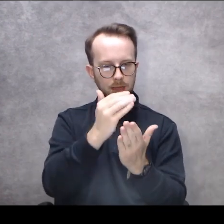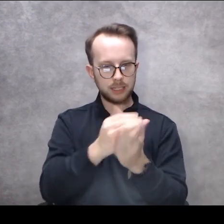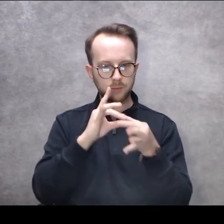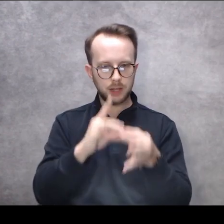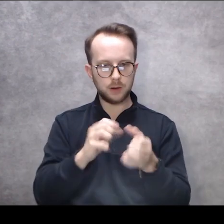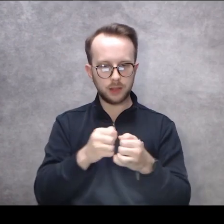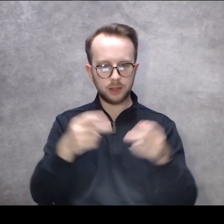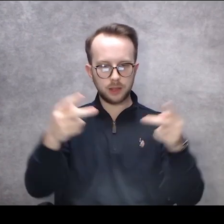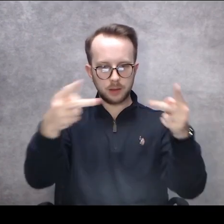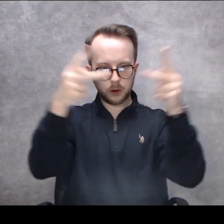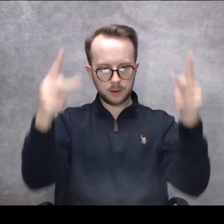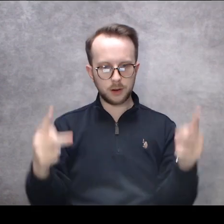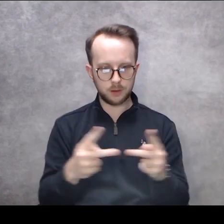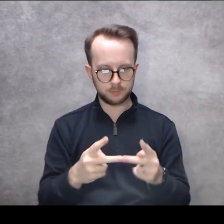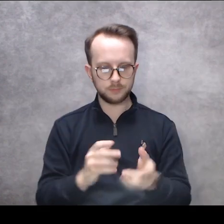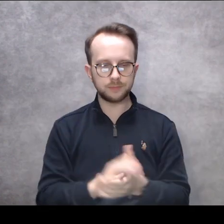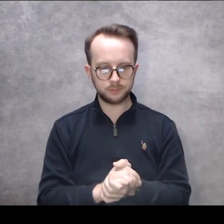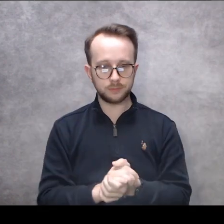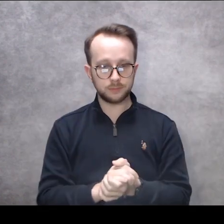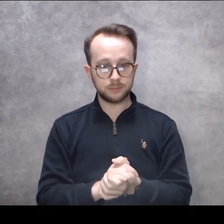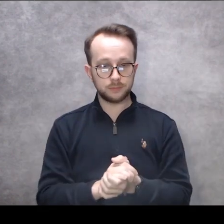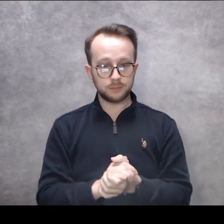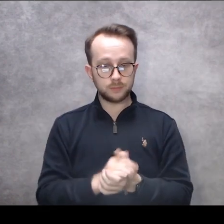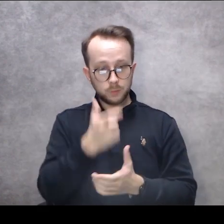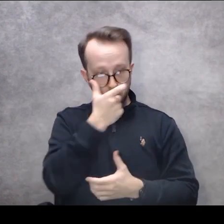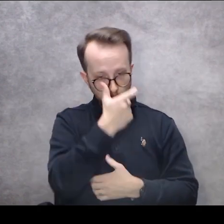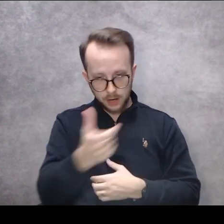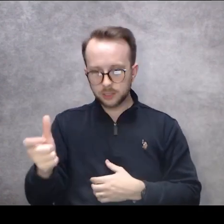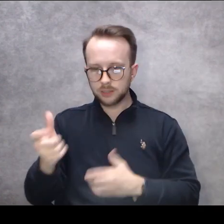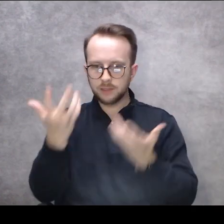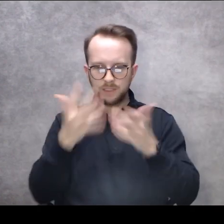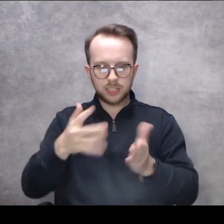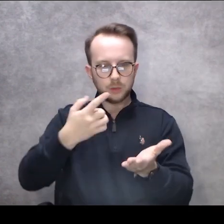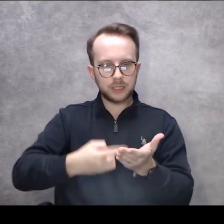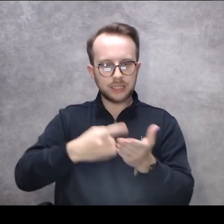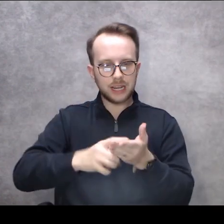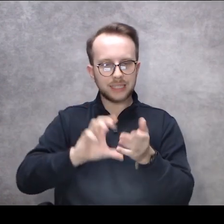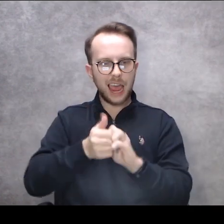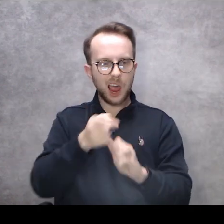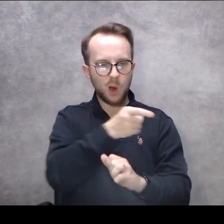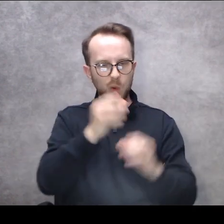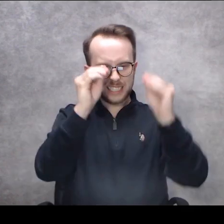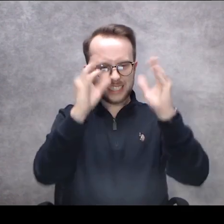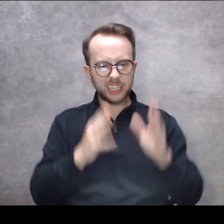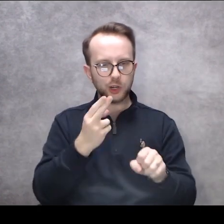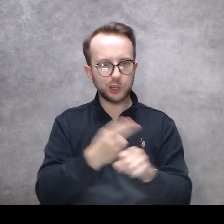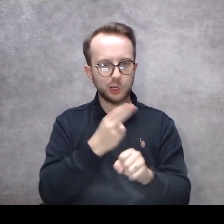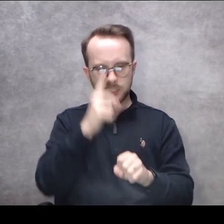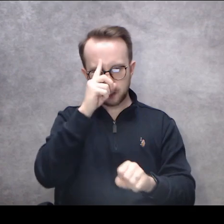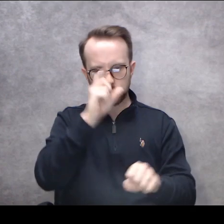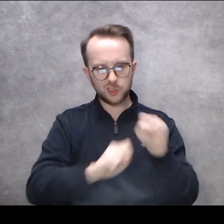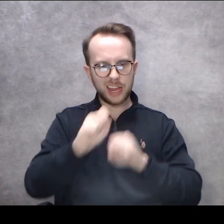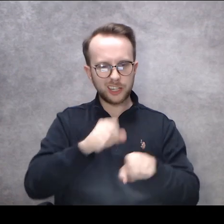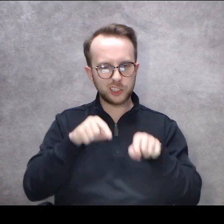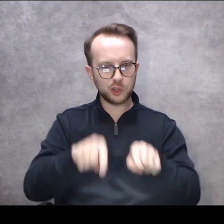perimeter. After watching, we will discuss some ways in which the teacher uses strategies of UDL during the